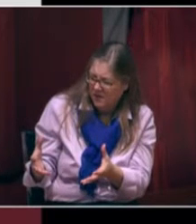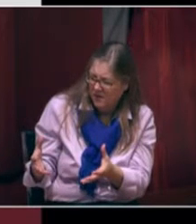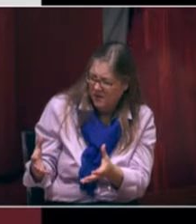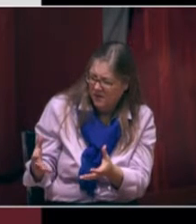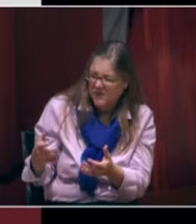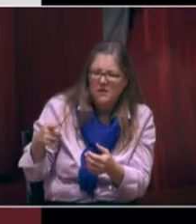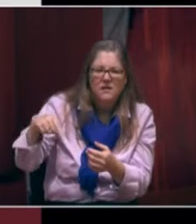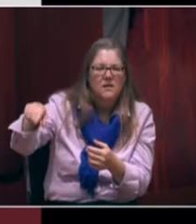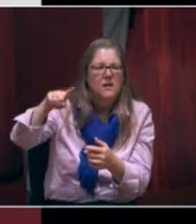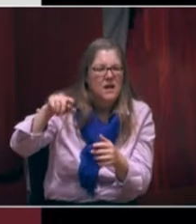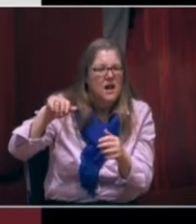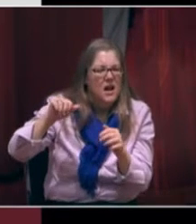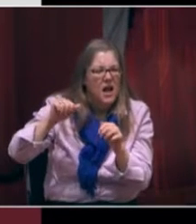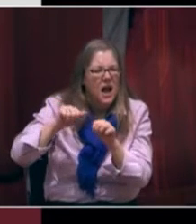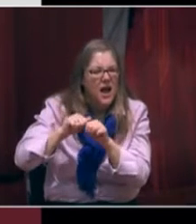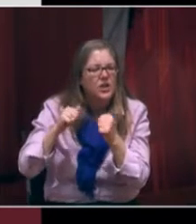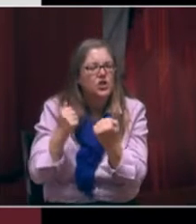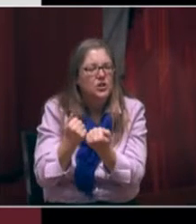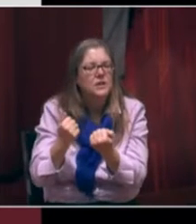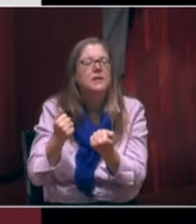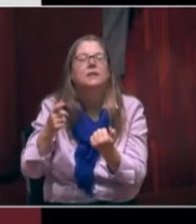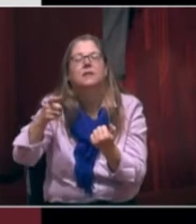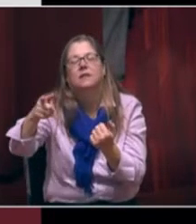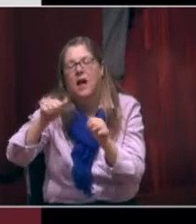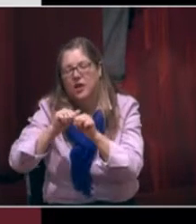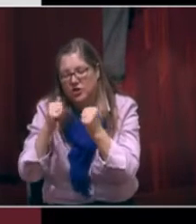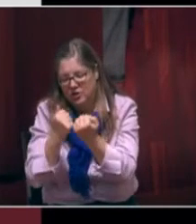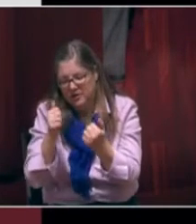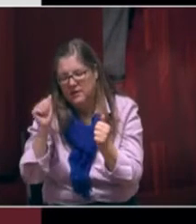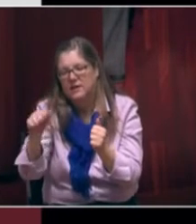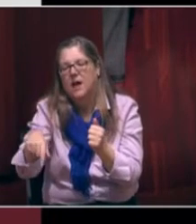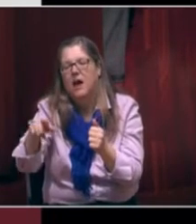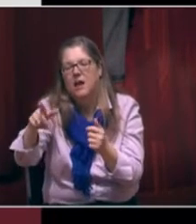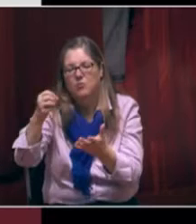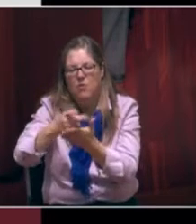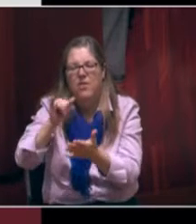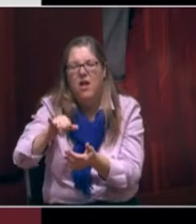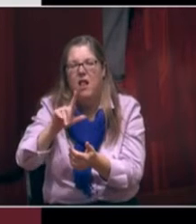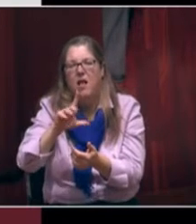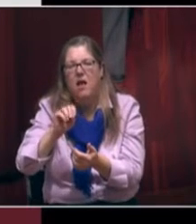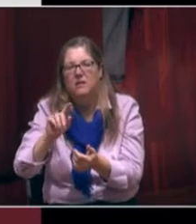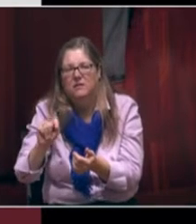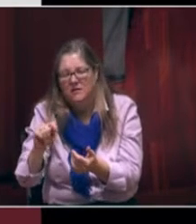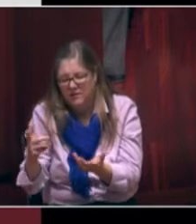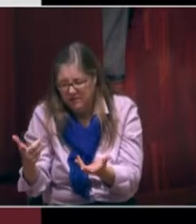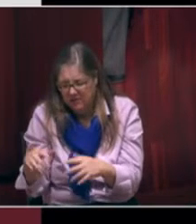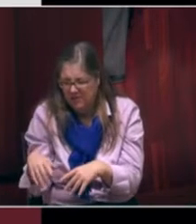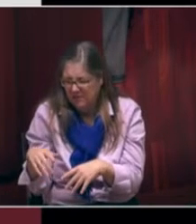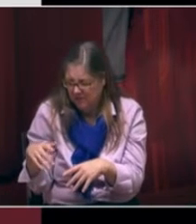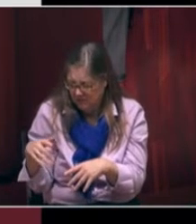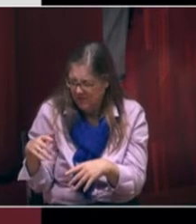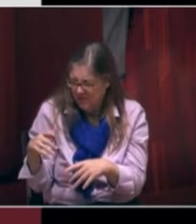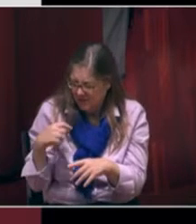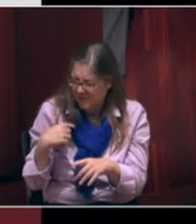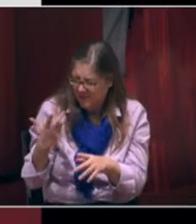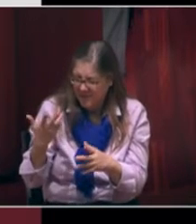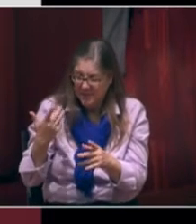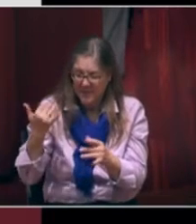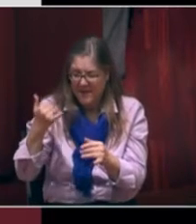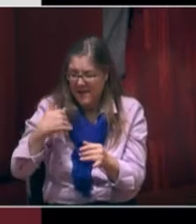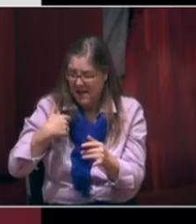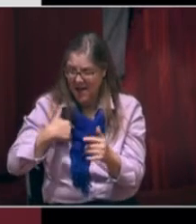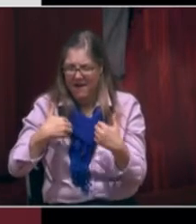lot of flexibility. Let's say I'm a departmental records officer, and I've got I get all the notices sent to me, and I have 8 different agencies